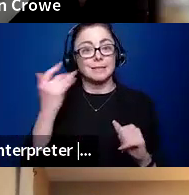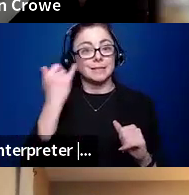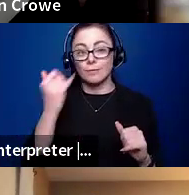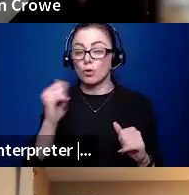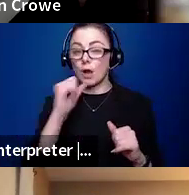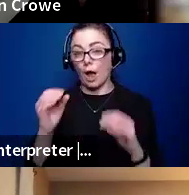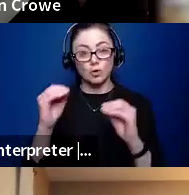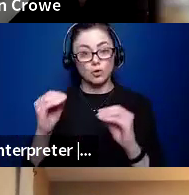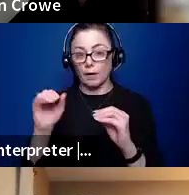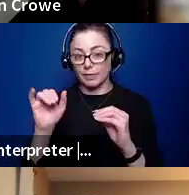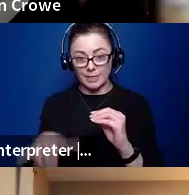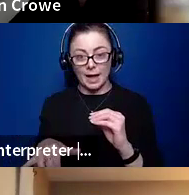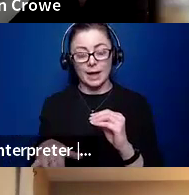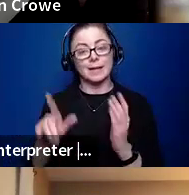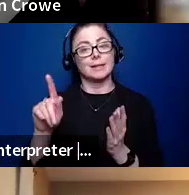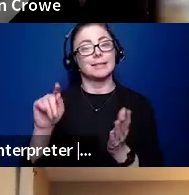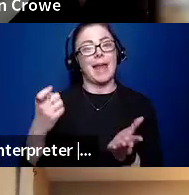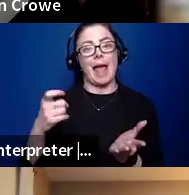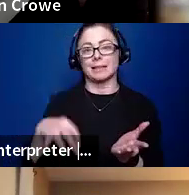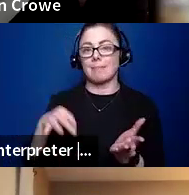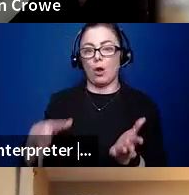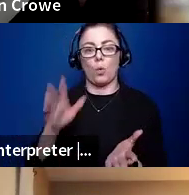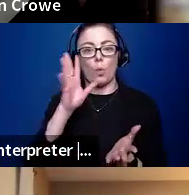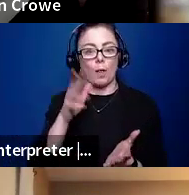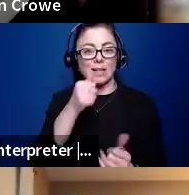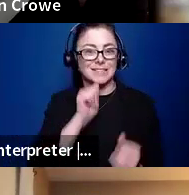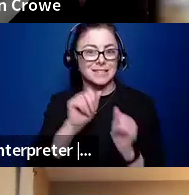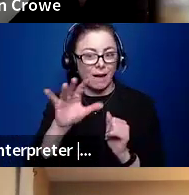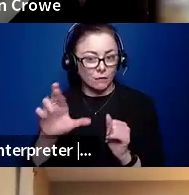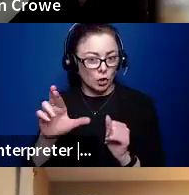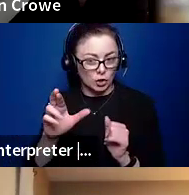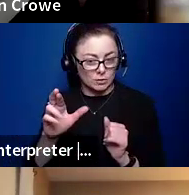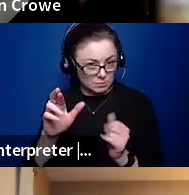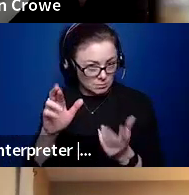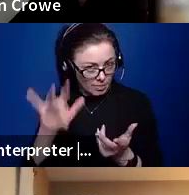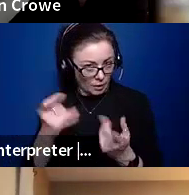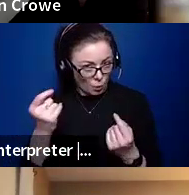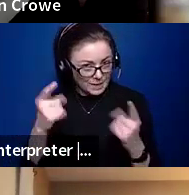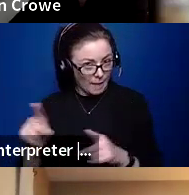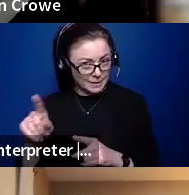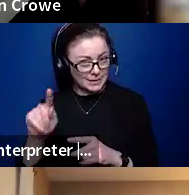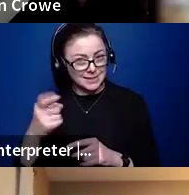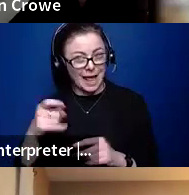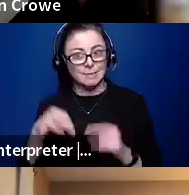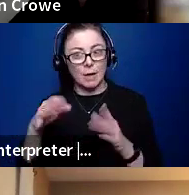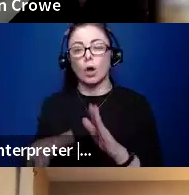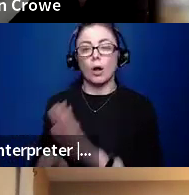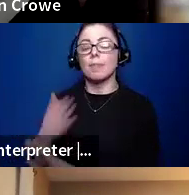taught that, the taxpayers suffer, because that's what's happening. The taxpayers pay more